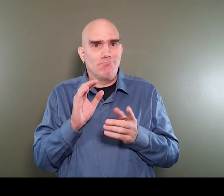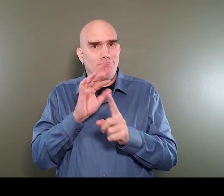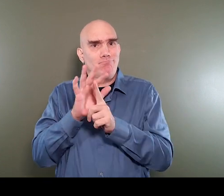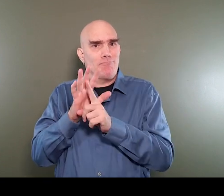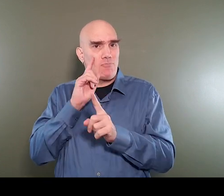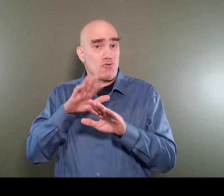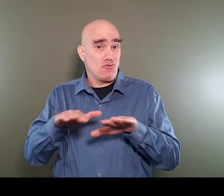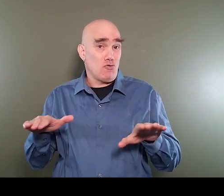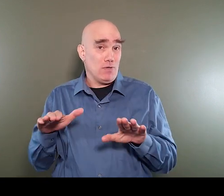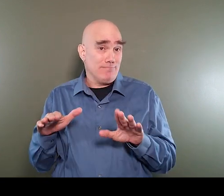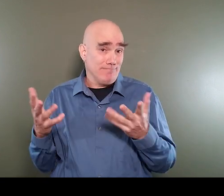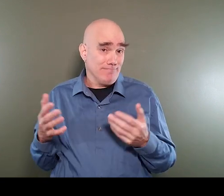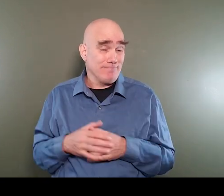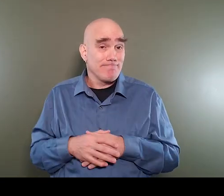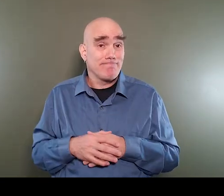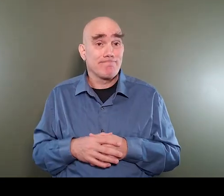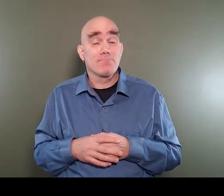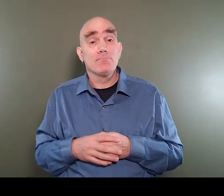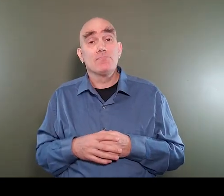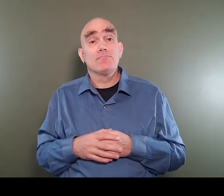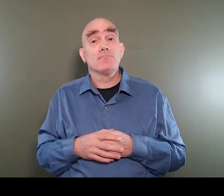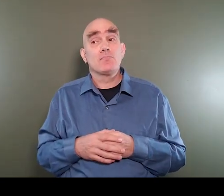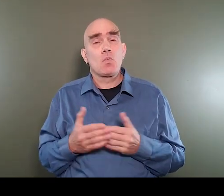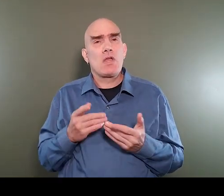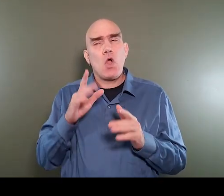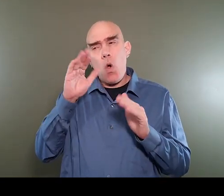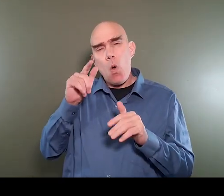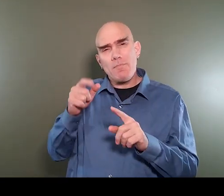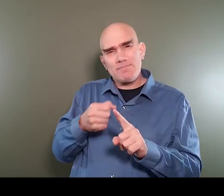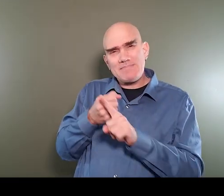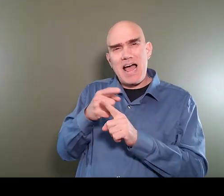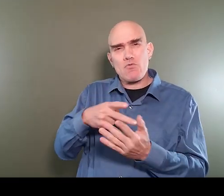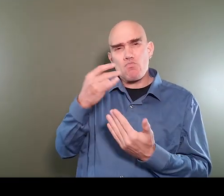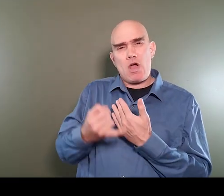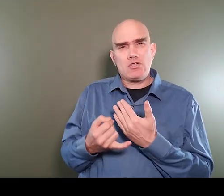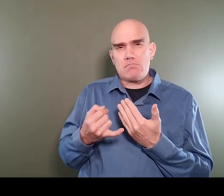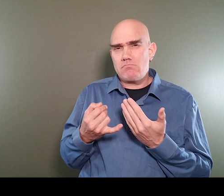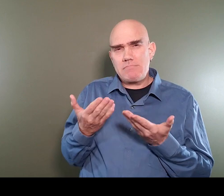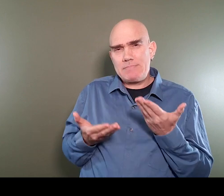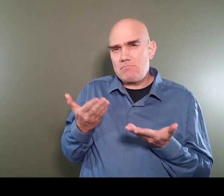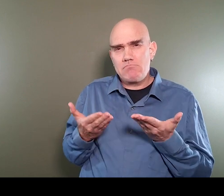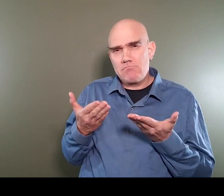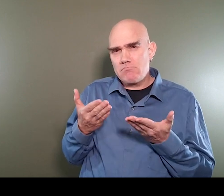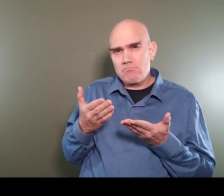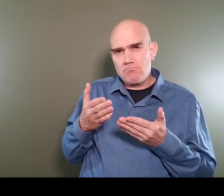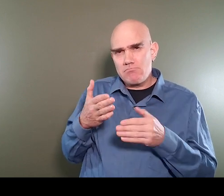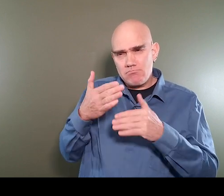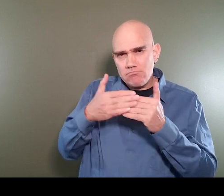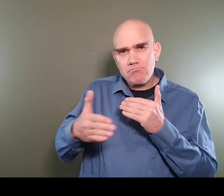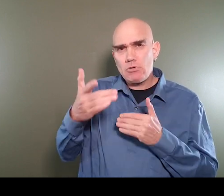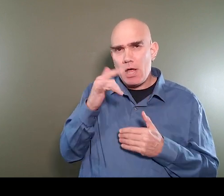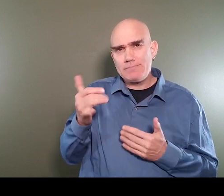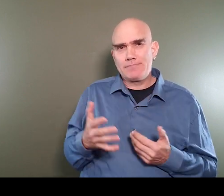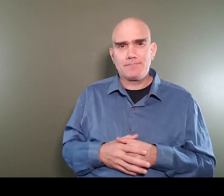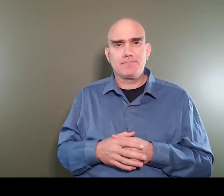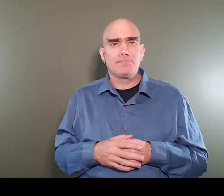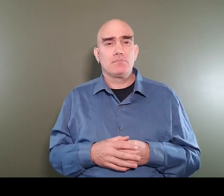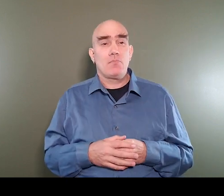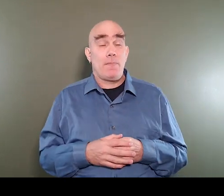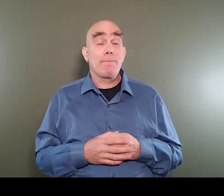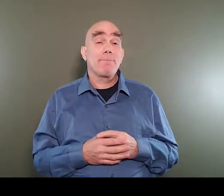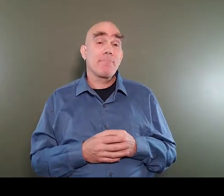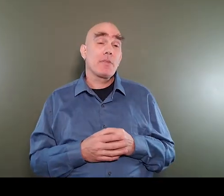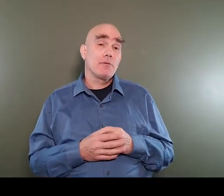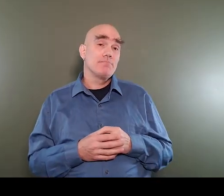be more infrequently heard by children, what do you hope the impact of this project might